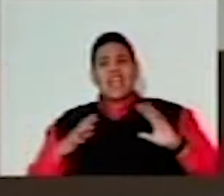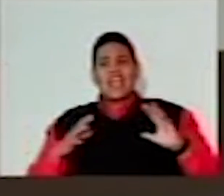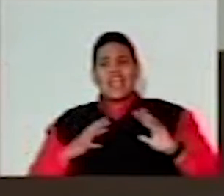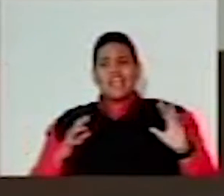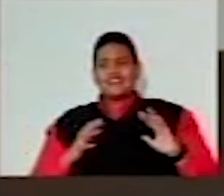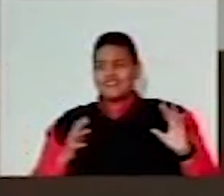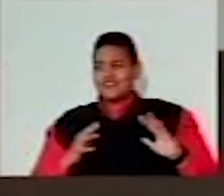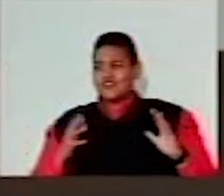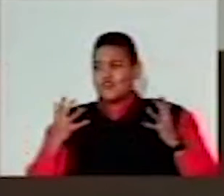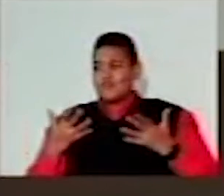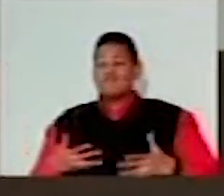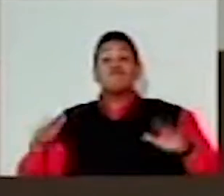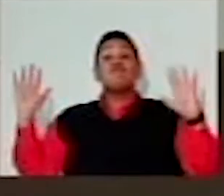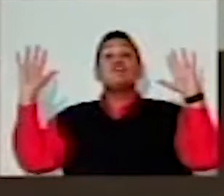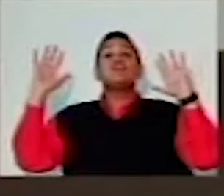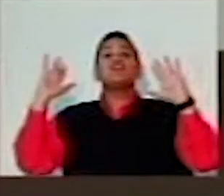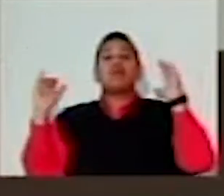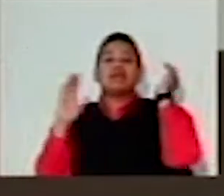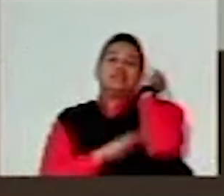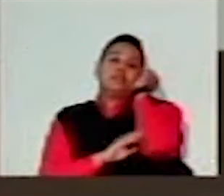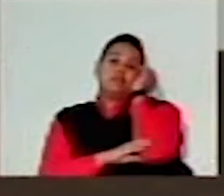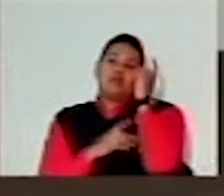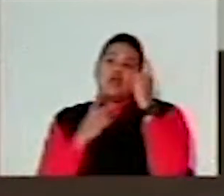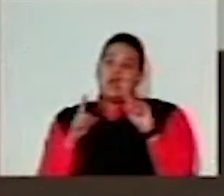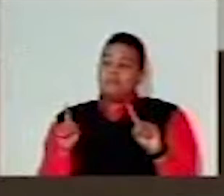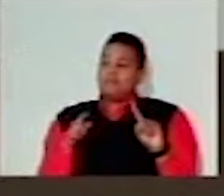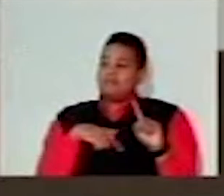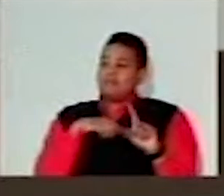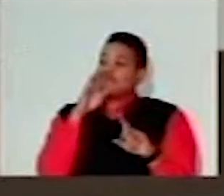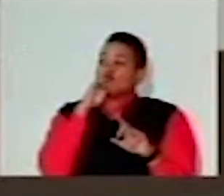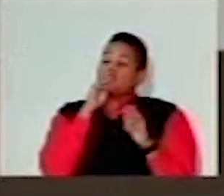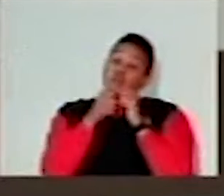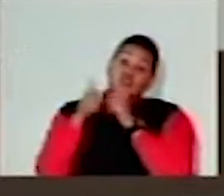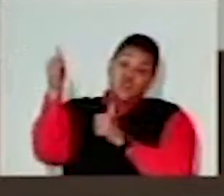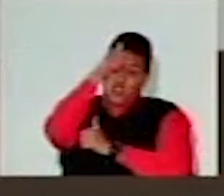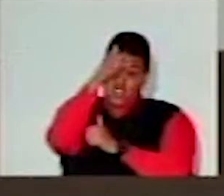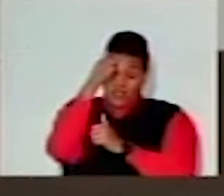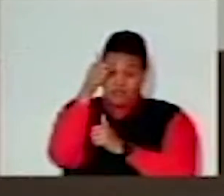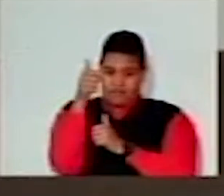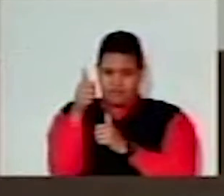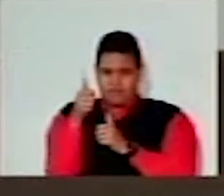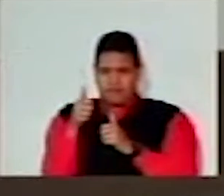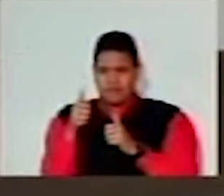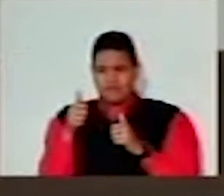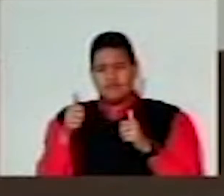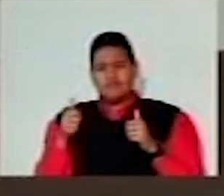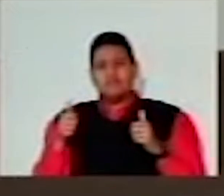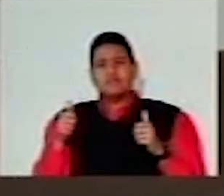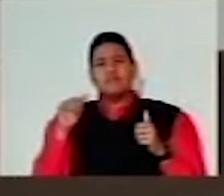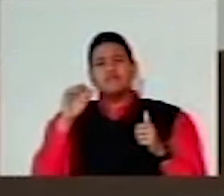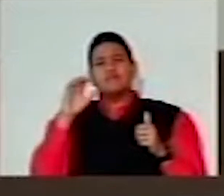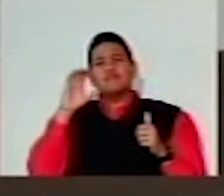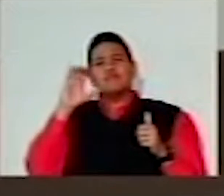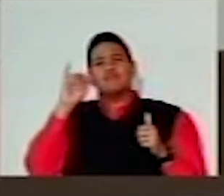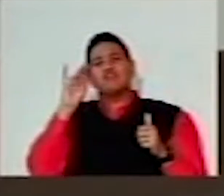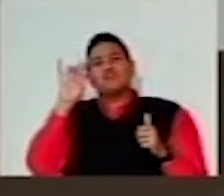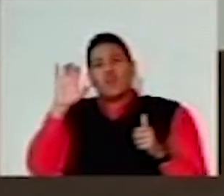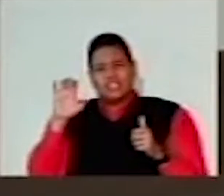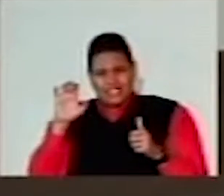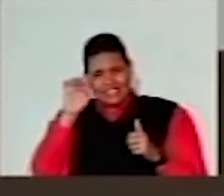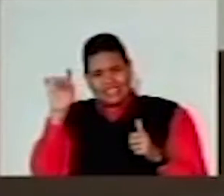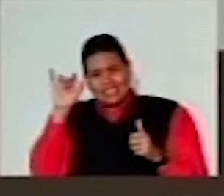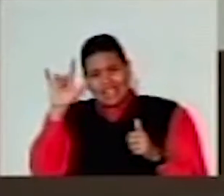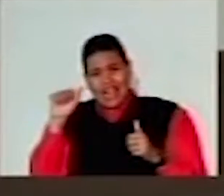by the end of September. And I've spoken to the Chief Justice, Mr. Speaker, to indicate to her,